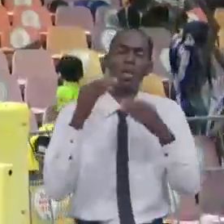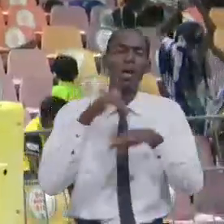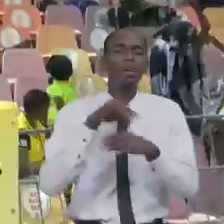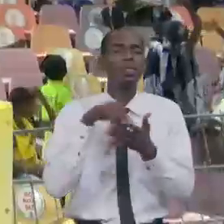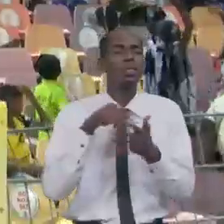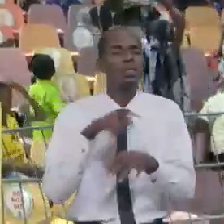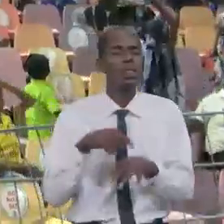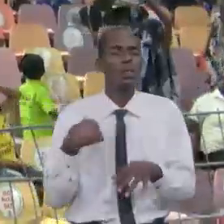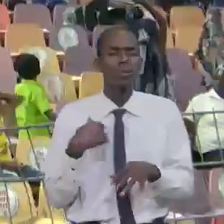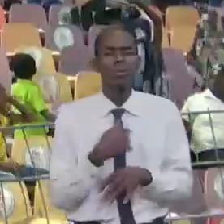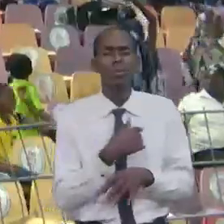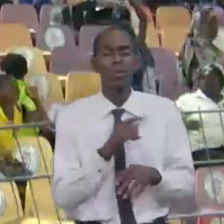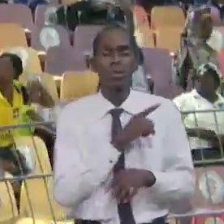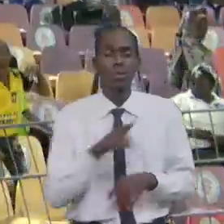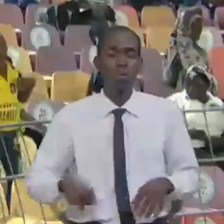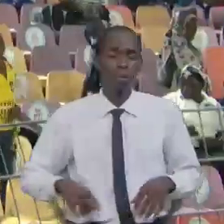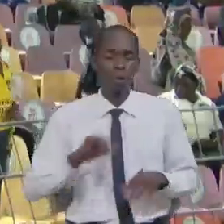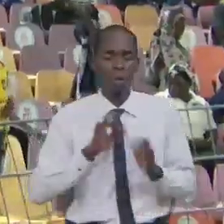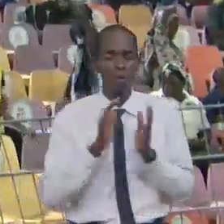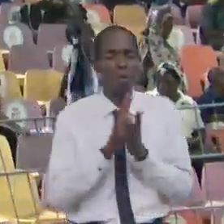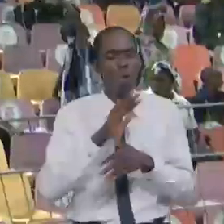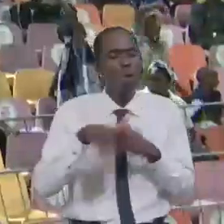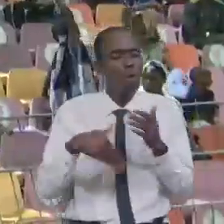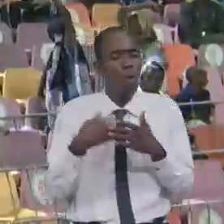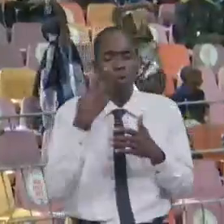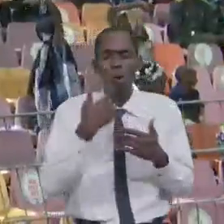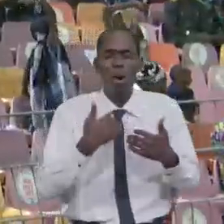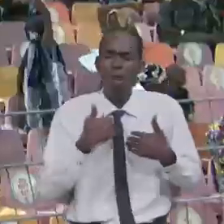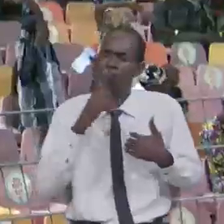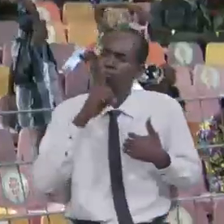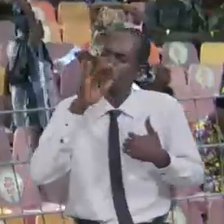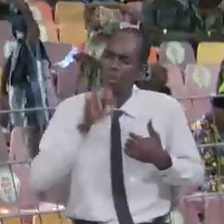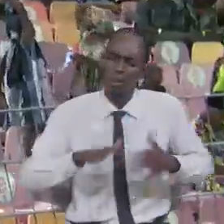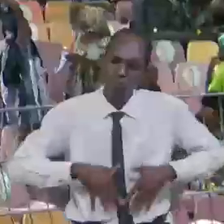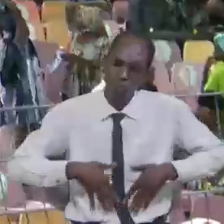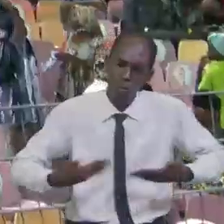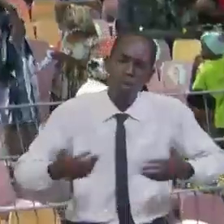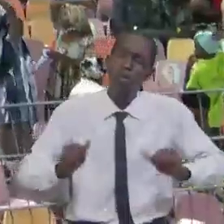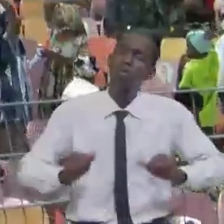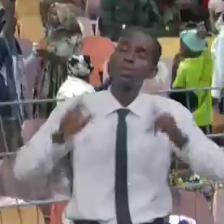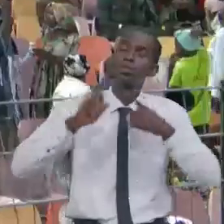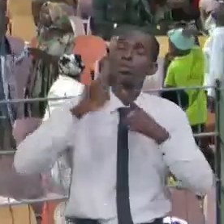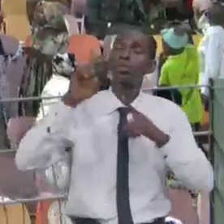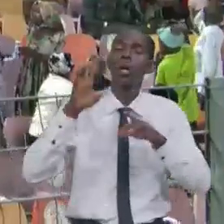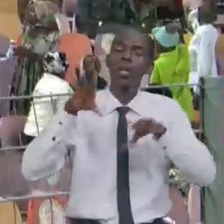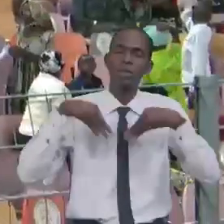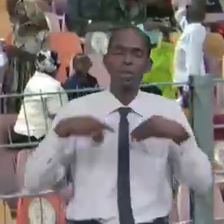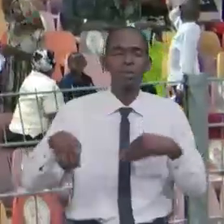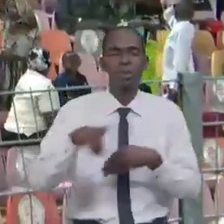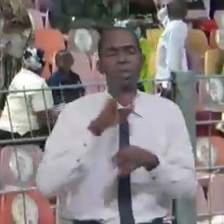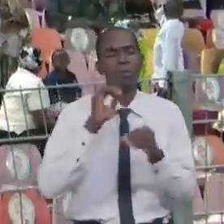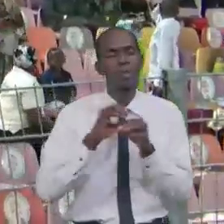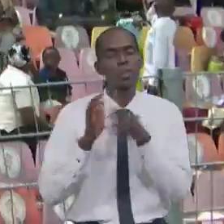Lord, I pray, all who have come sincerely today, receive them in Jesus'